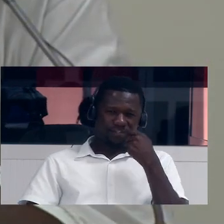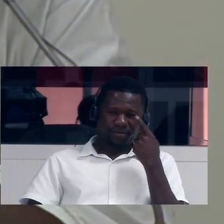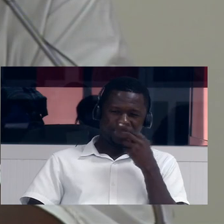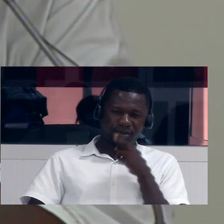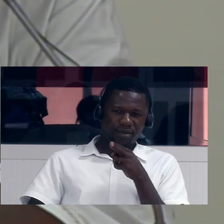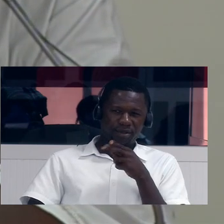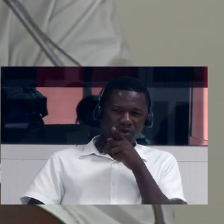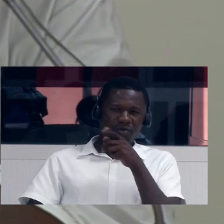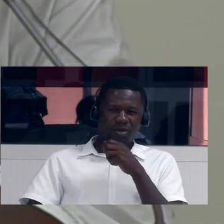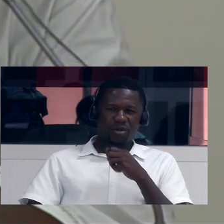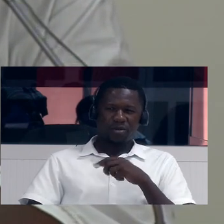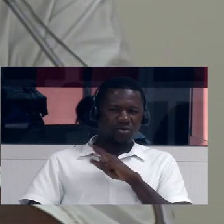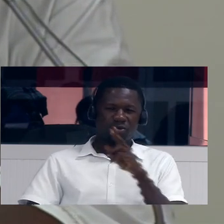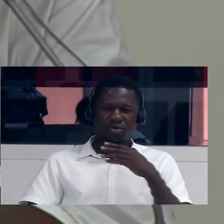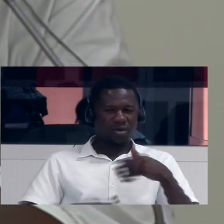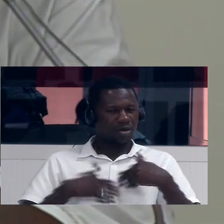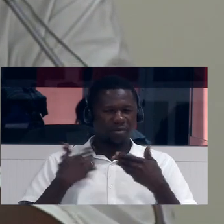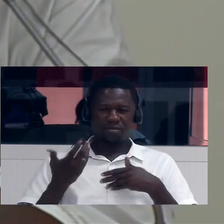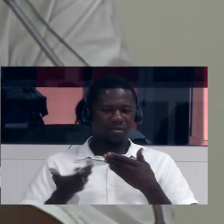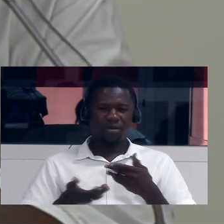you were annoyed of